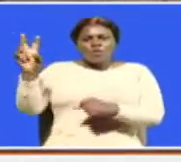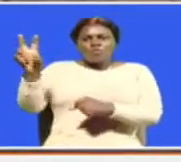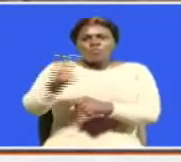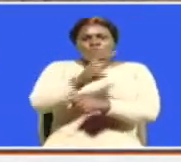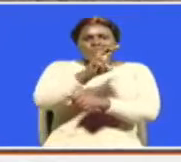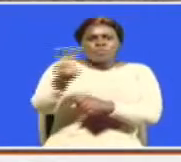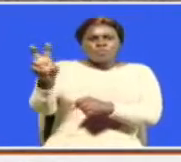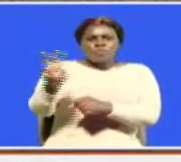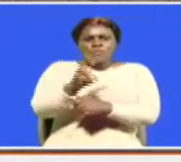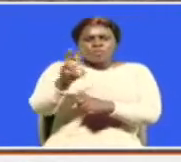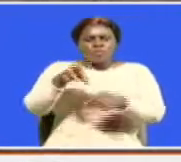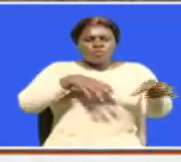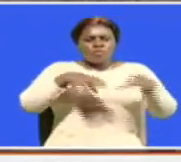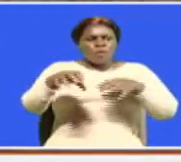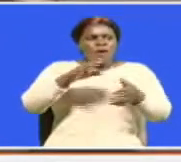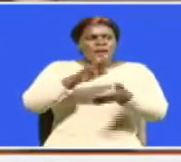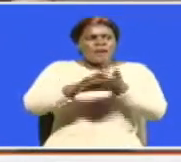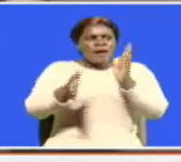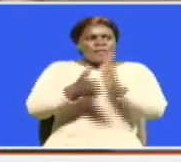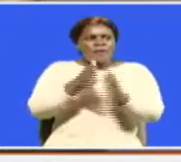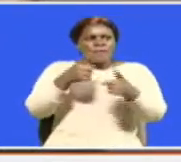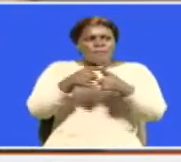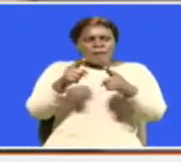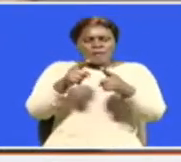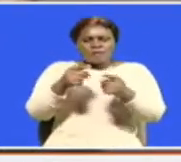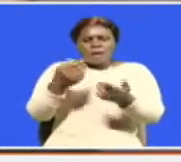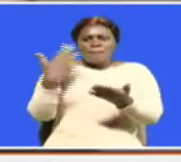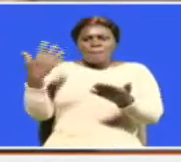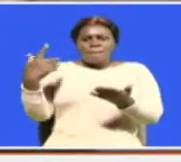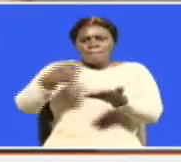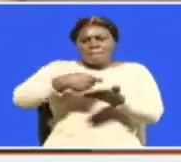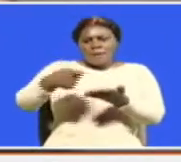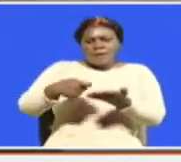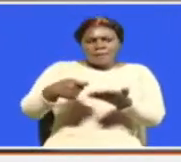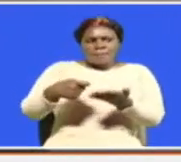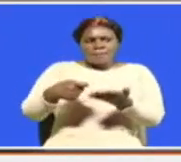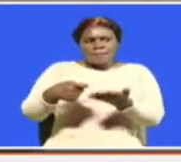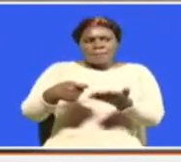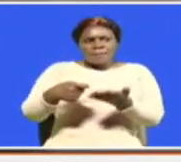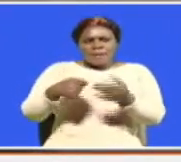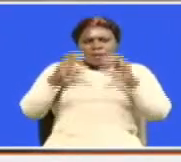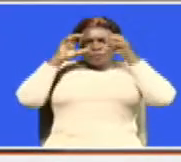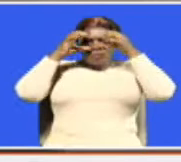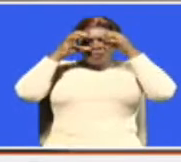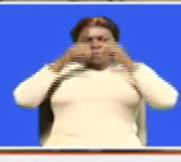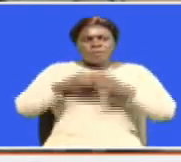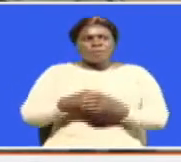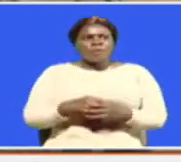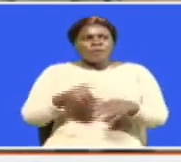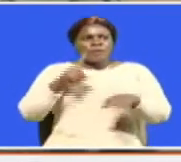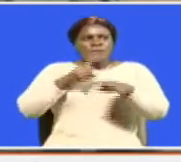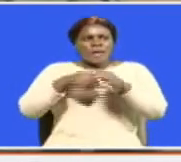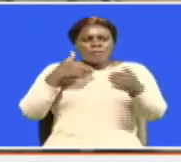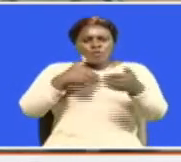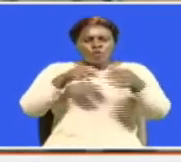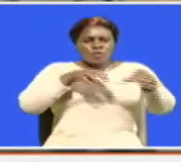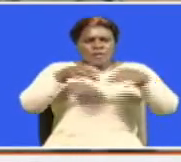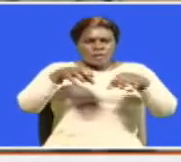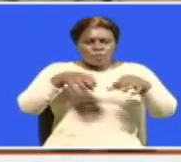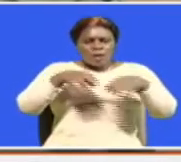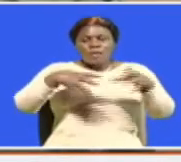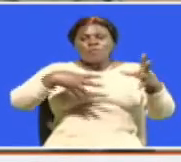patrolling Kenya's wild with nothing but a notebook, pen, and a pair of binoculars. Kikaribia mnyama